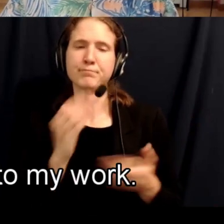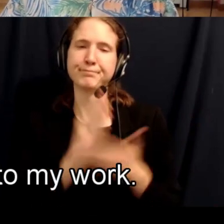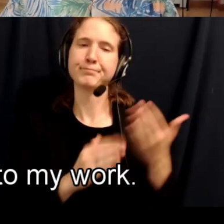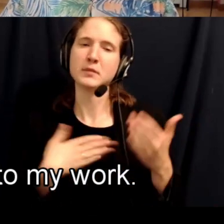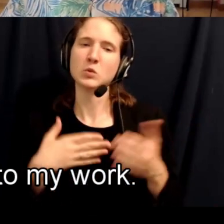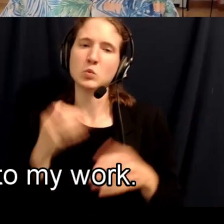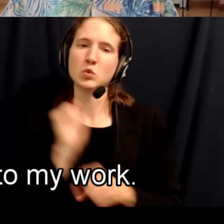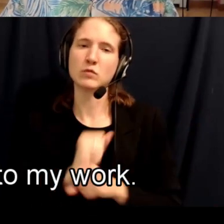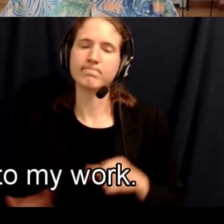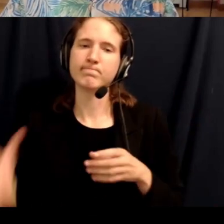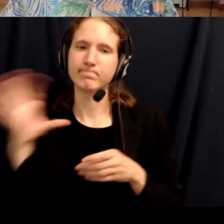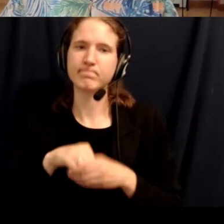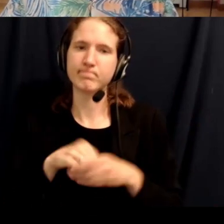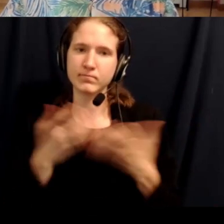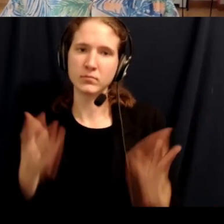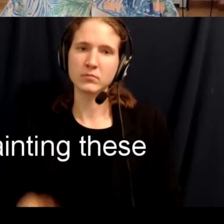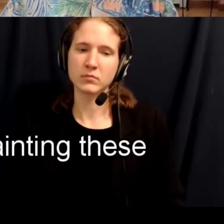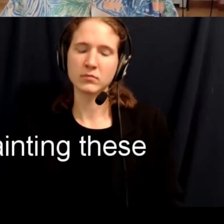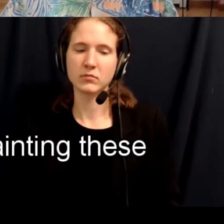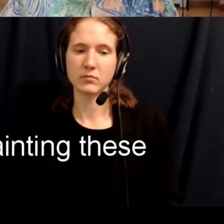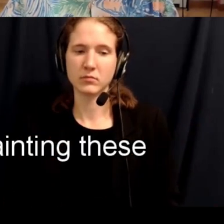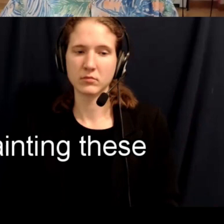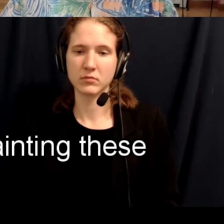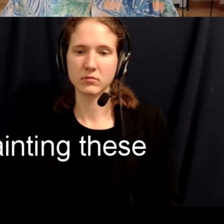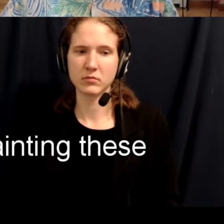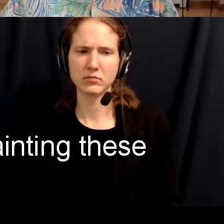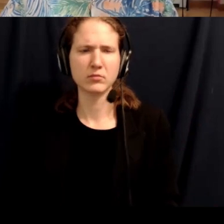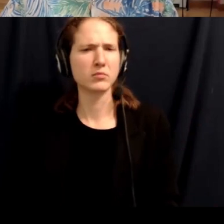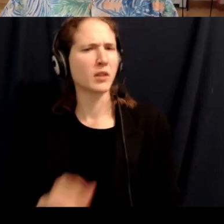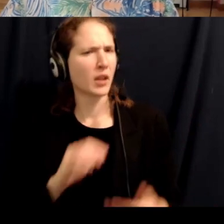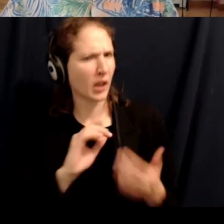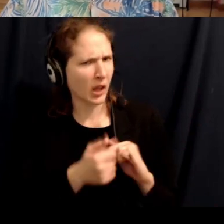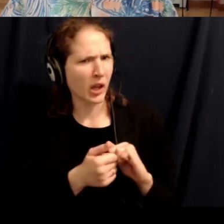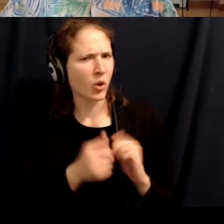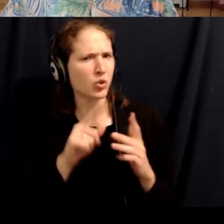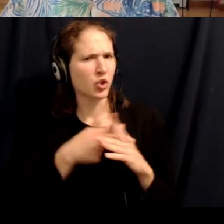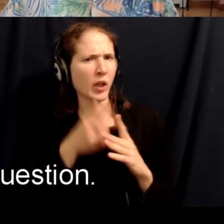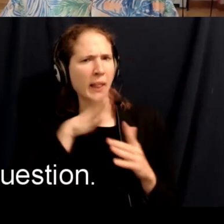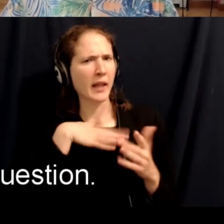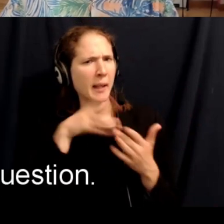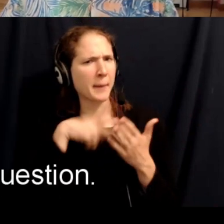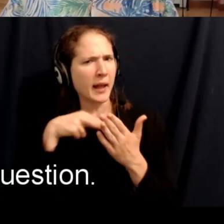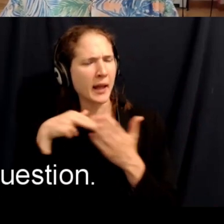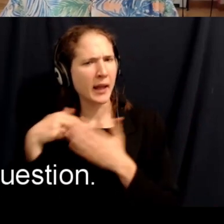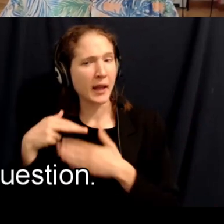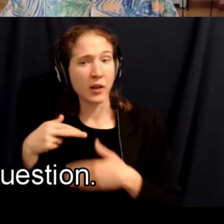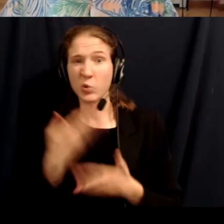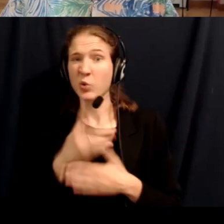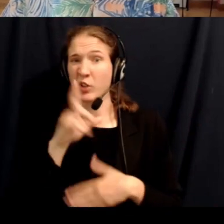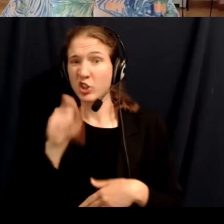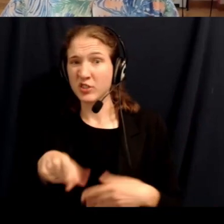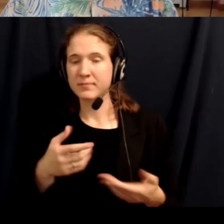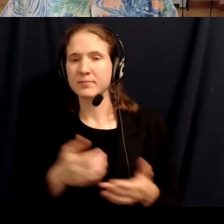do, bring to my work. So how did you get into painting these ladies? That is a really good